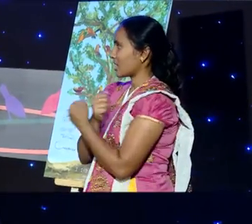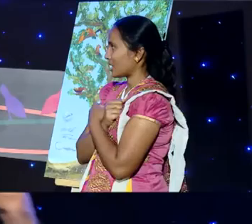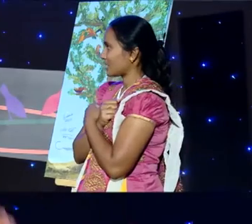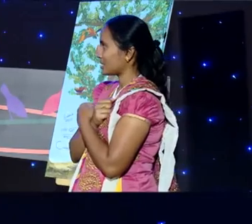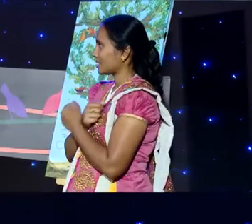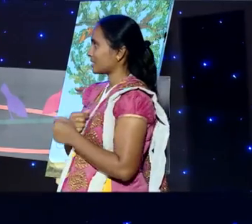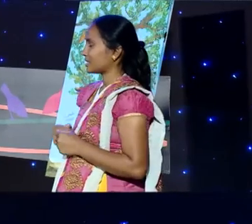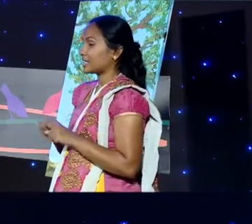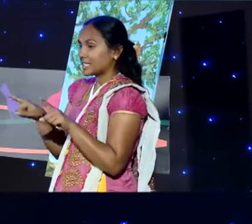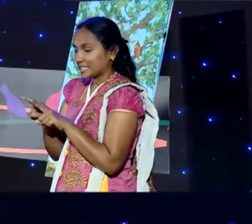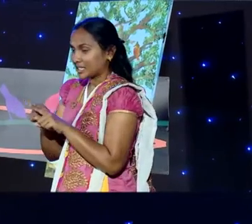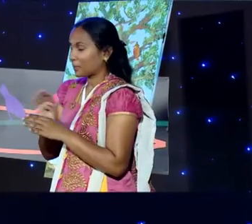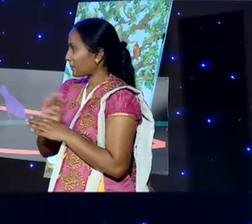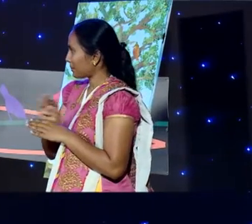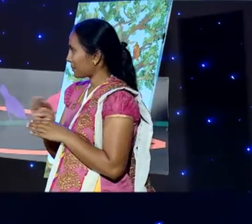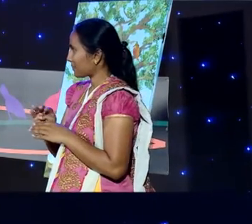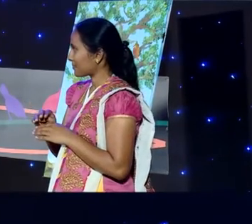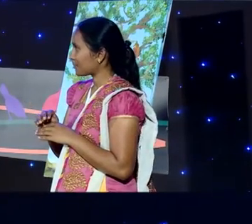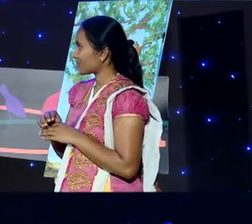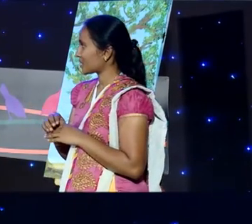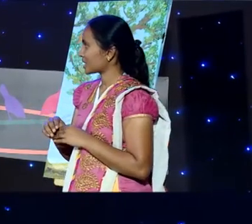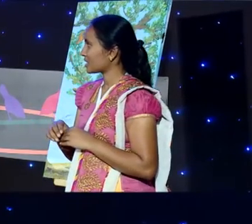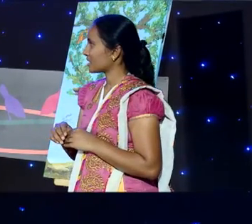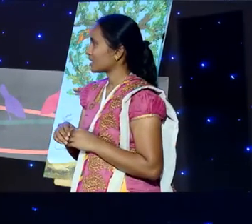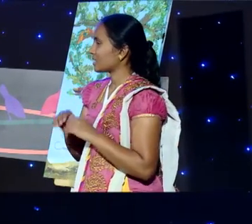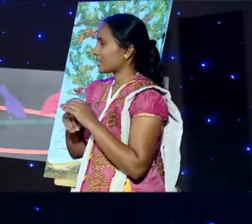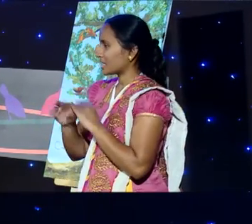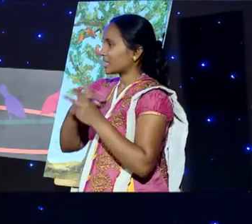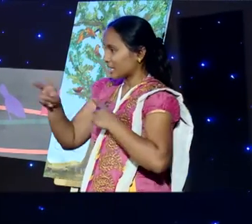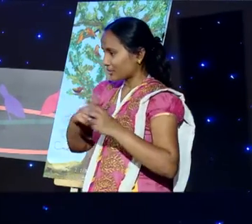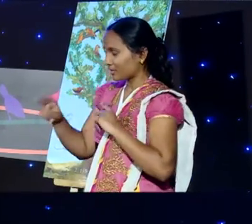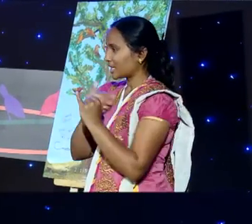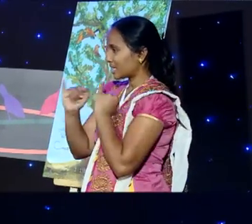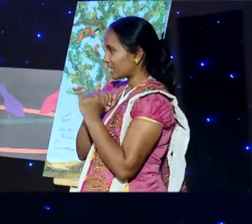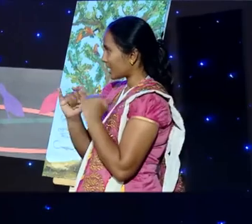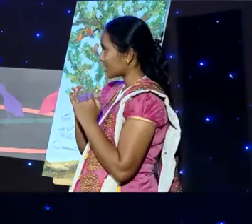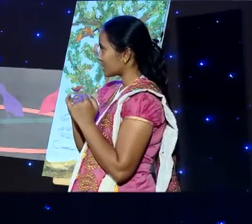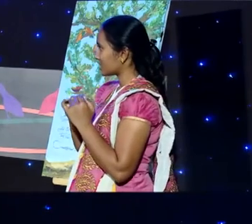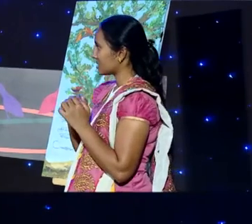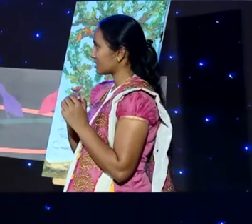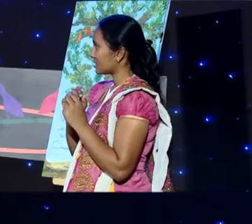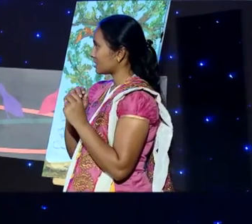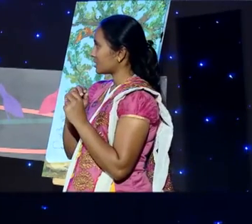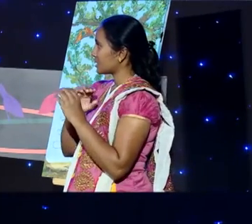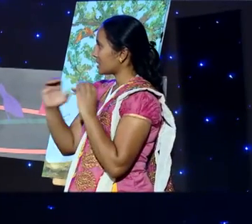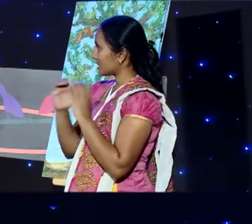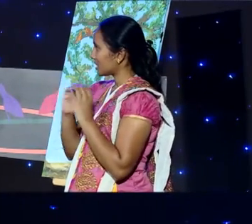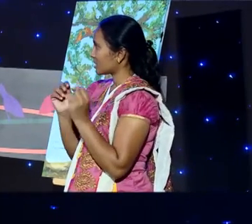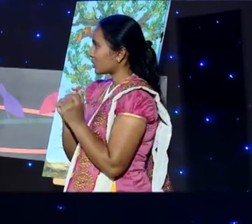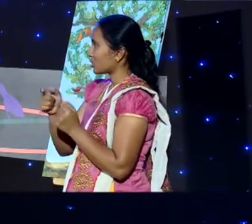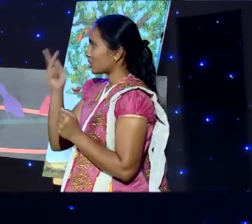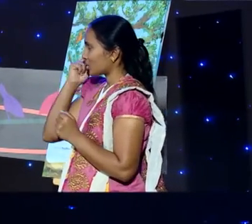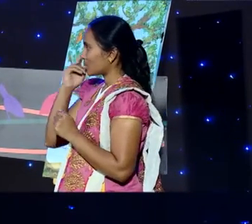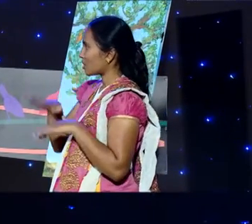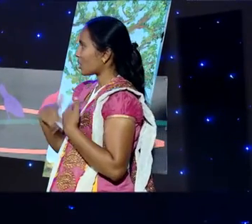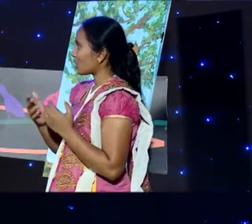kind of an engagement, where we assume value in every interaction, where we try to see the good in everybody, and we know that not only is everyone